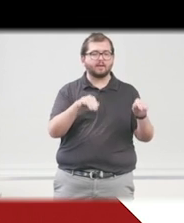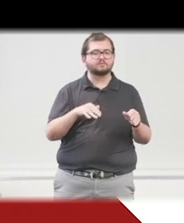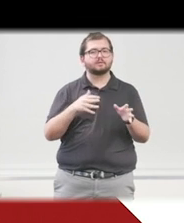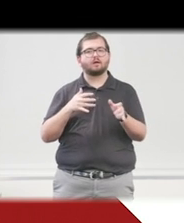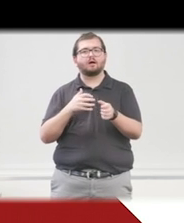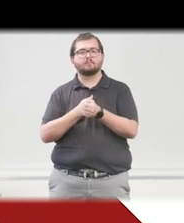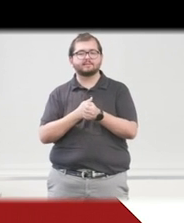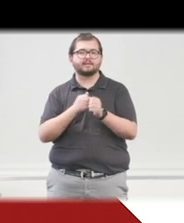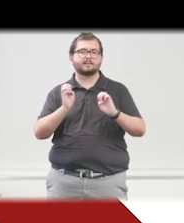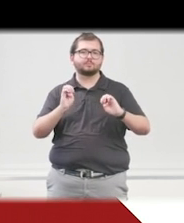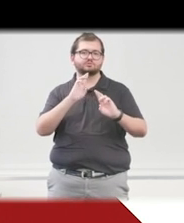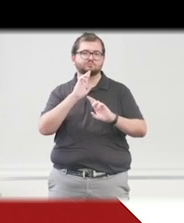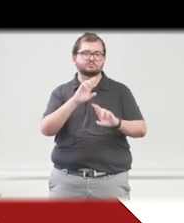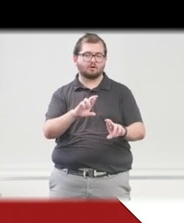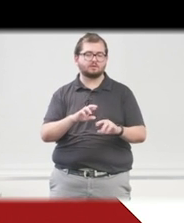emergency response,